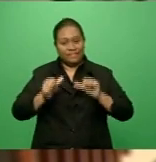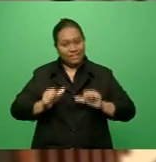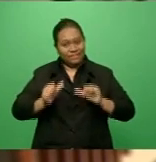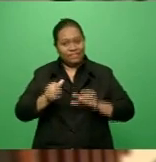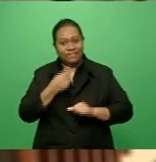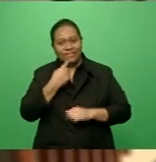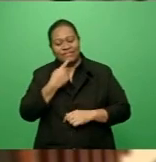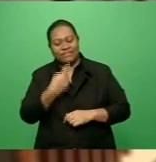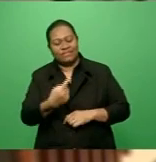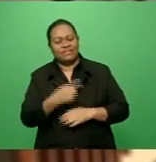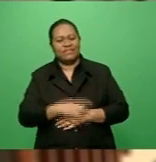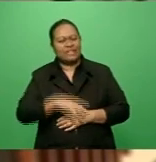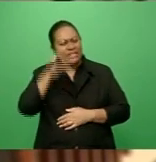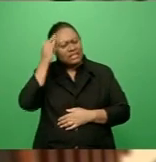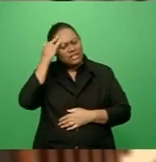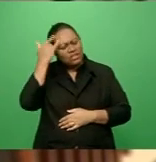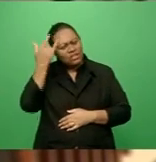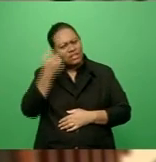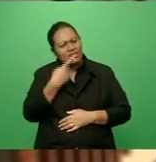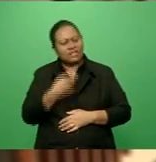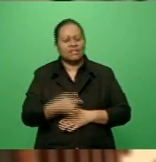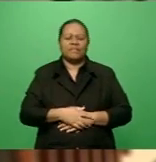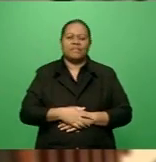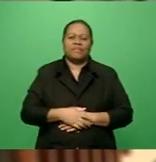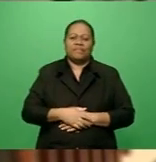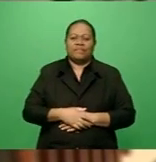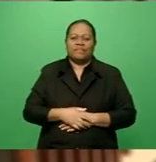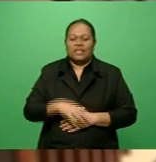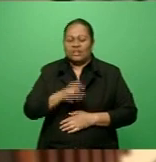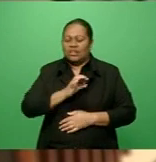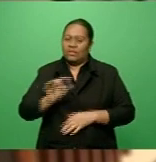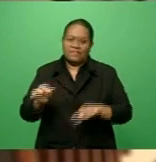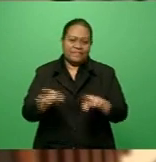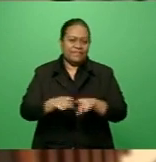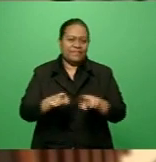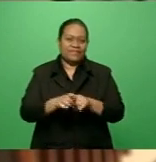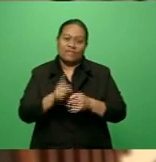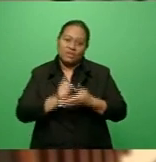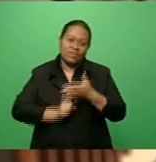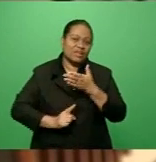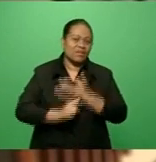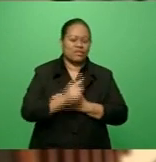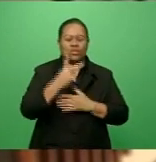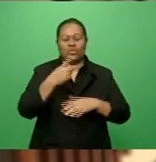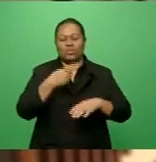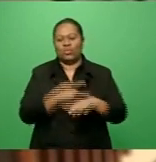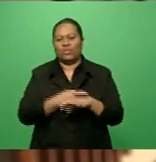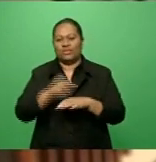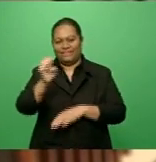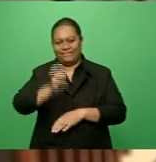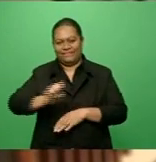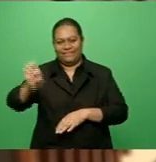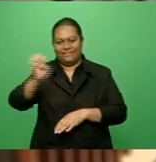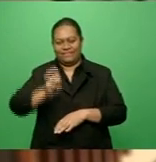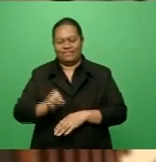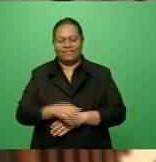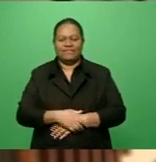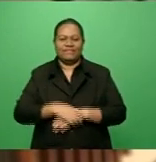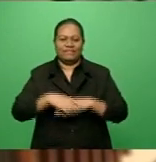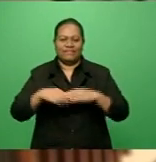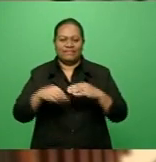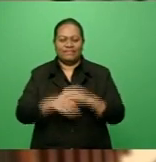Christine Lagarde suggested the ECB was unlikely to undertake measures to weaken the euro despite its recent